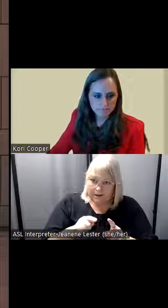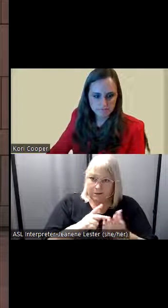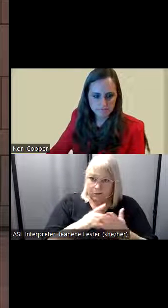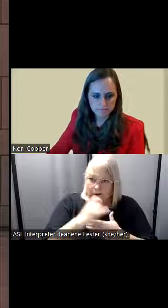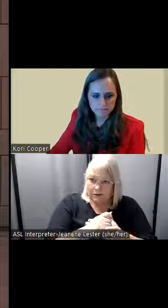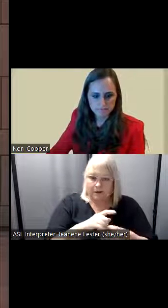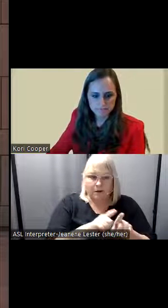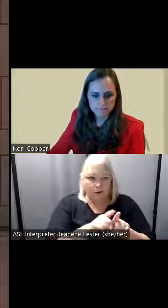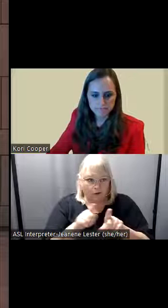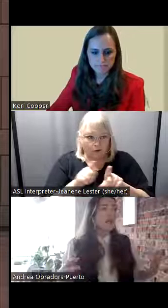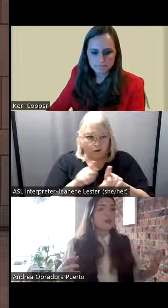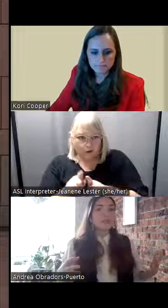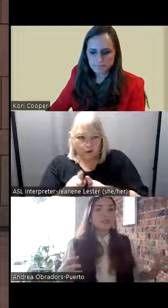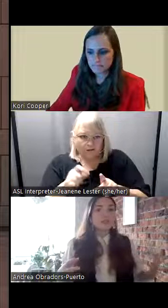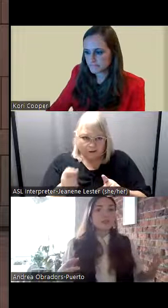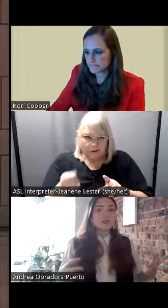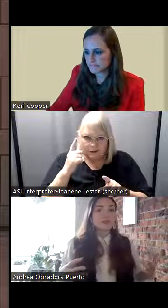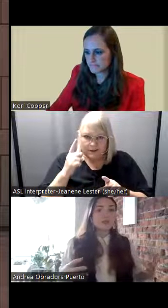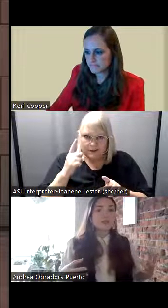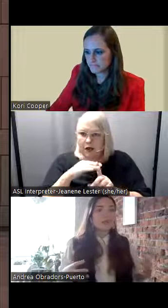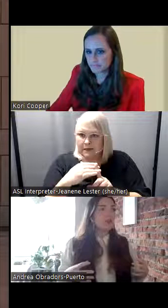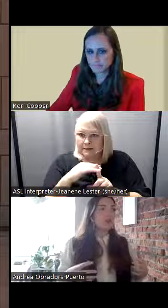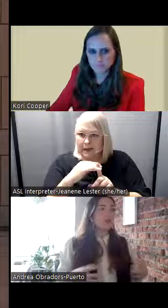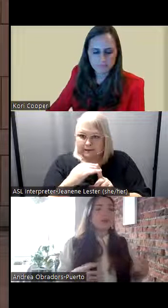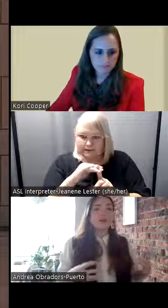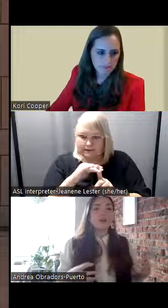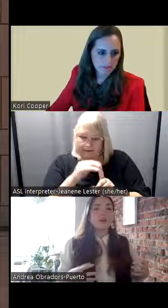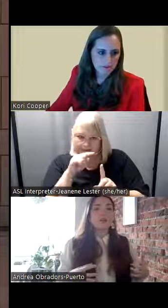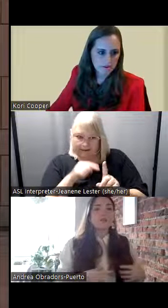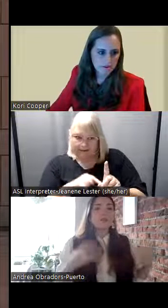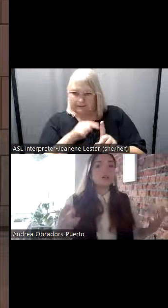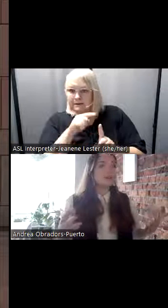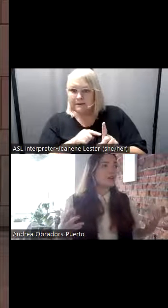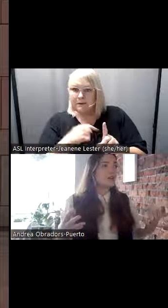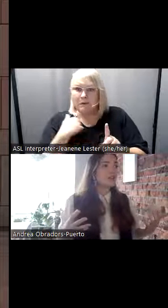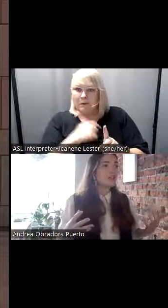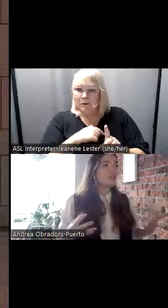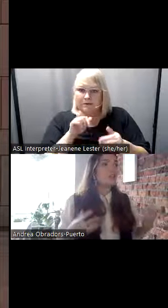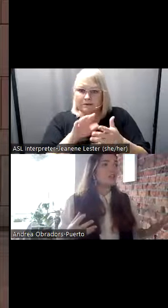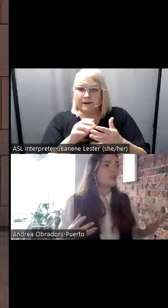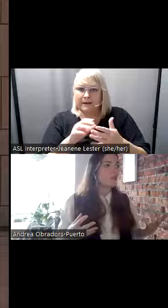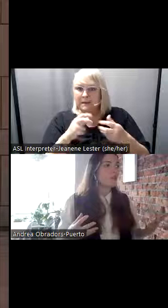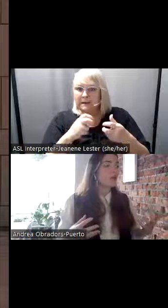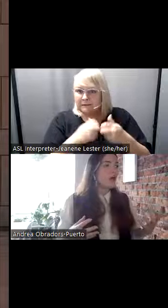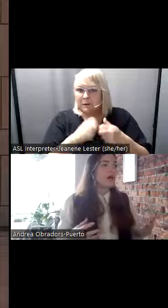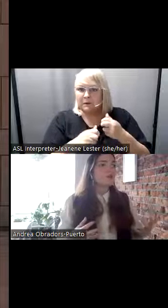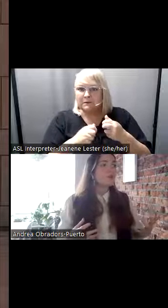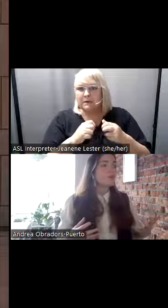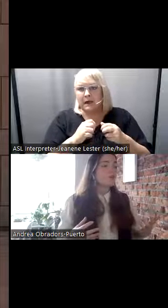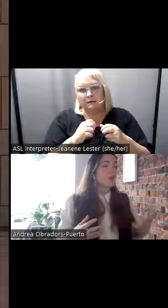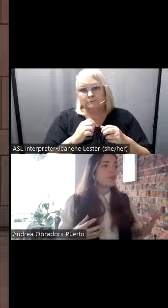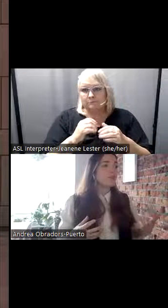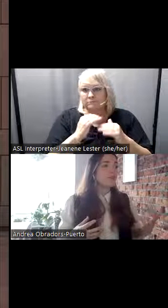system that we are navigating. And for this specific system, we face a lot of difficulties and constraints that we want to share with you. As